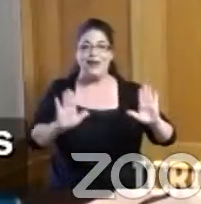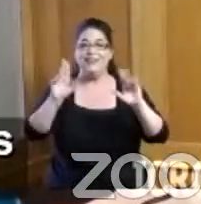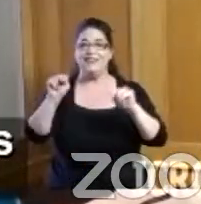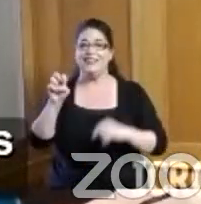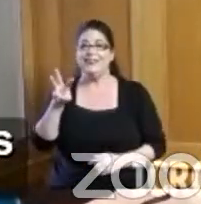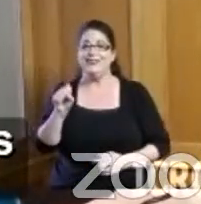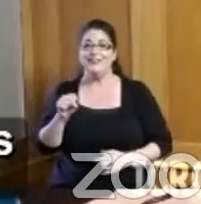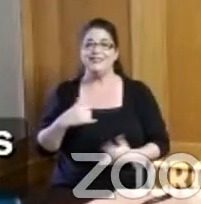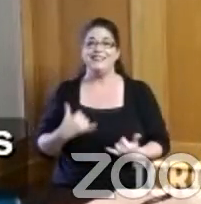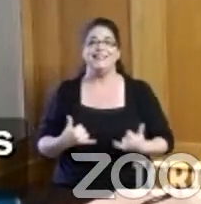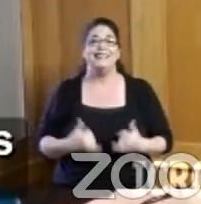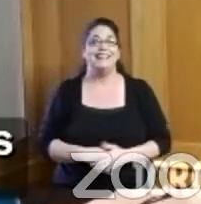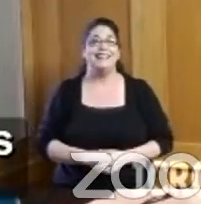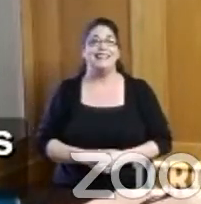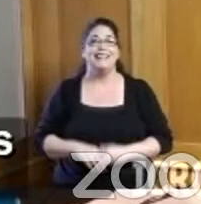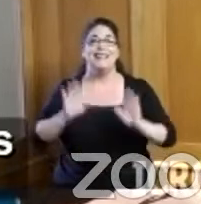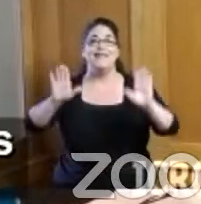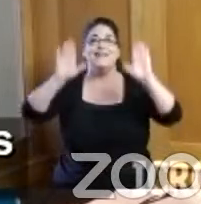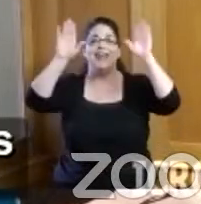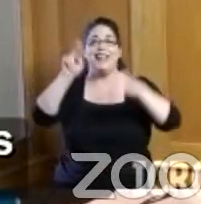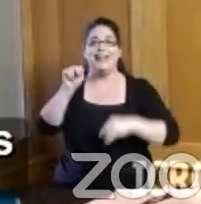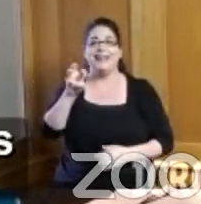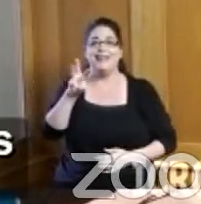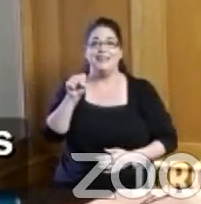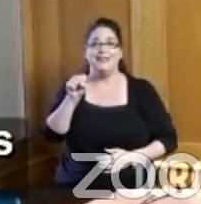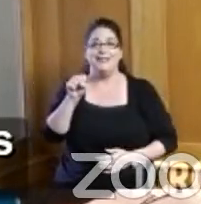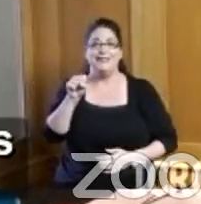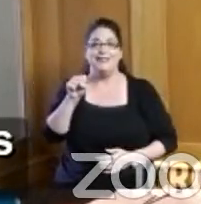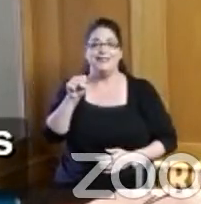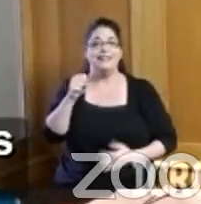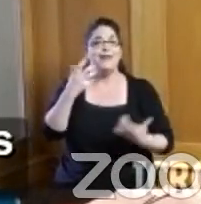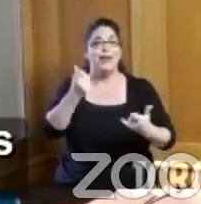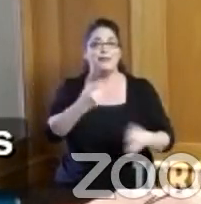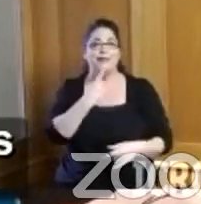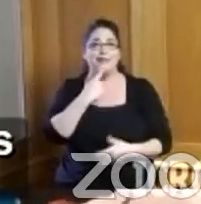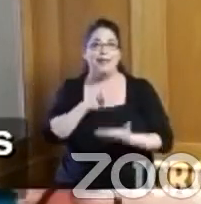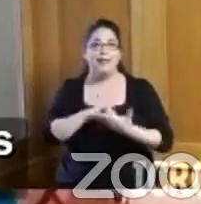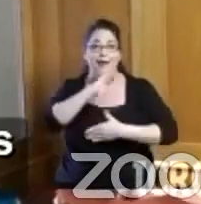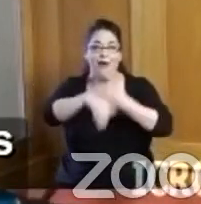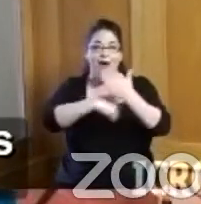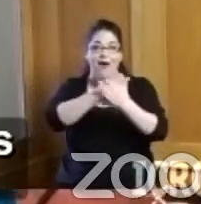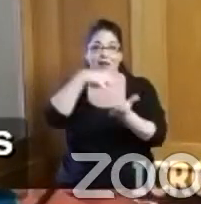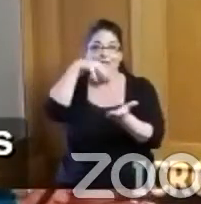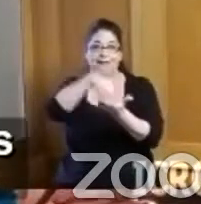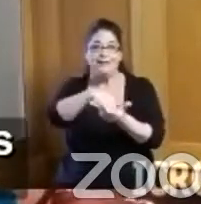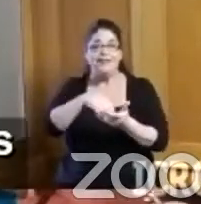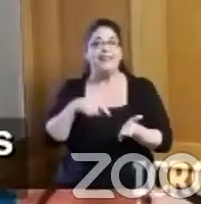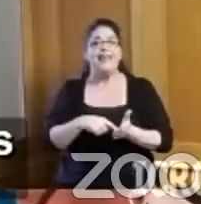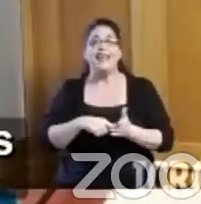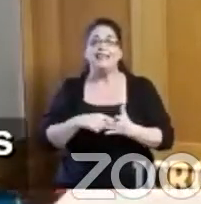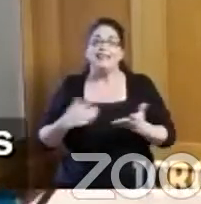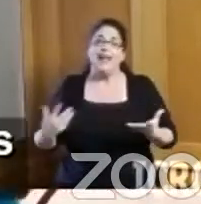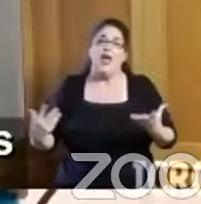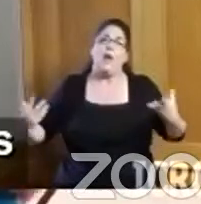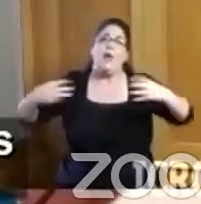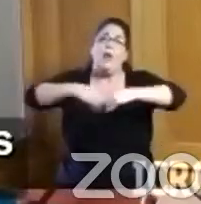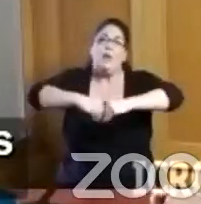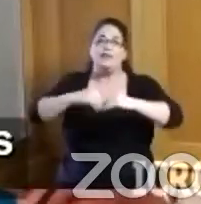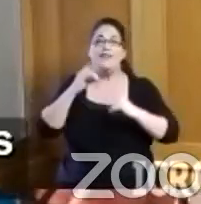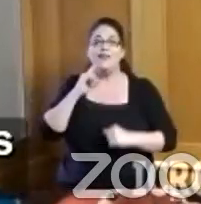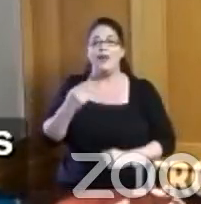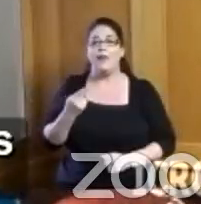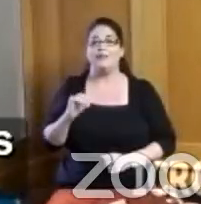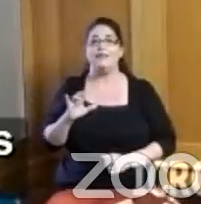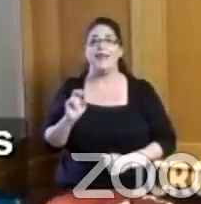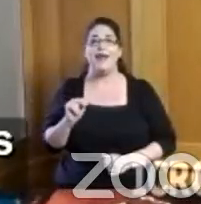is some fantastic news. And I just wanted to say that all of that is in here in an inclusive way for Hamilton